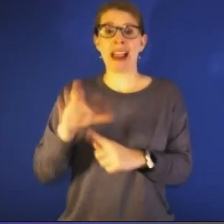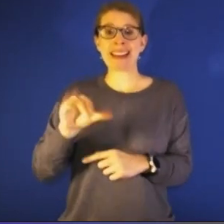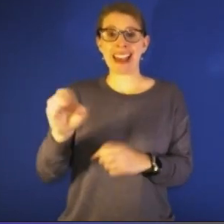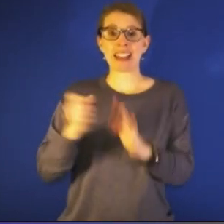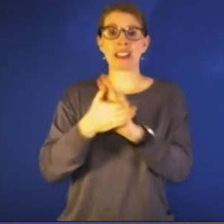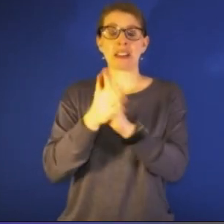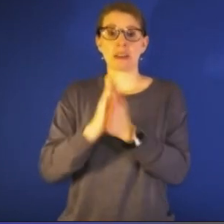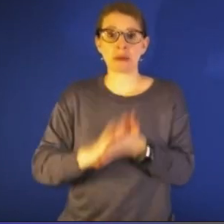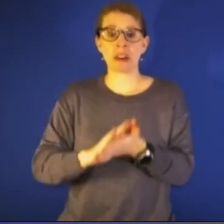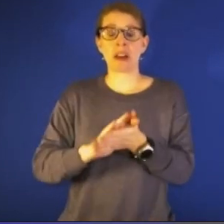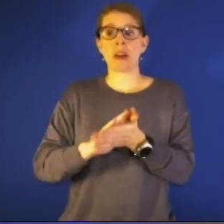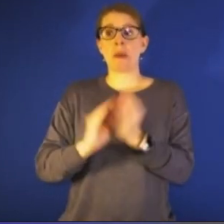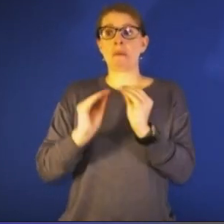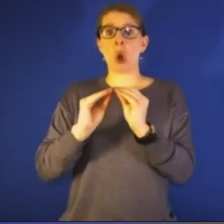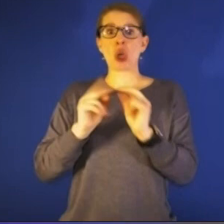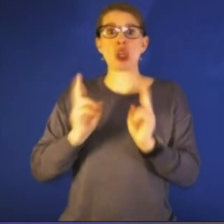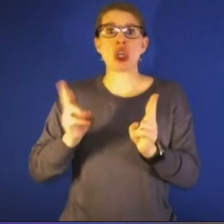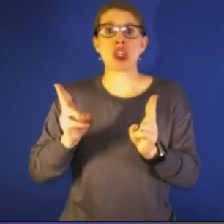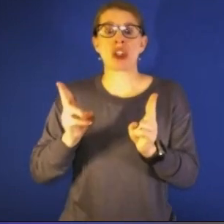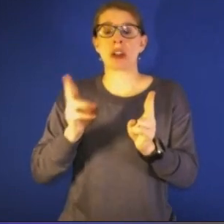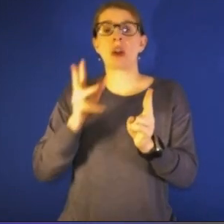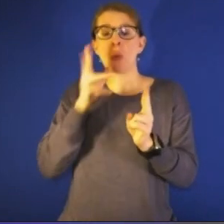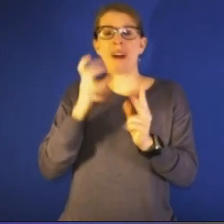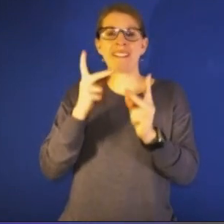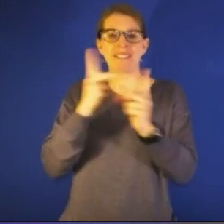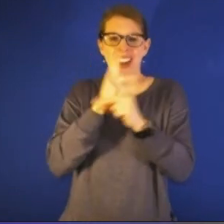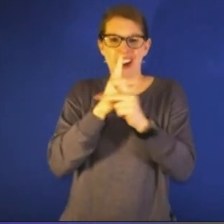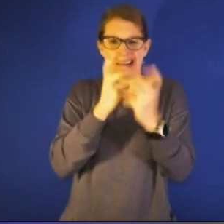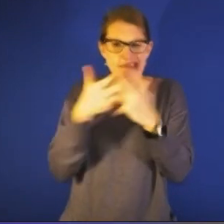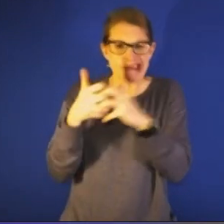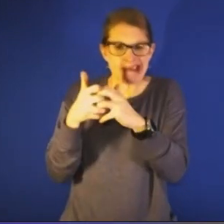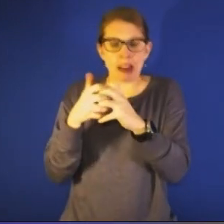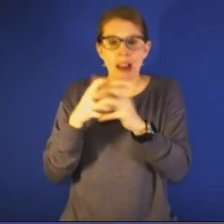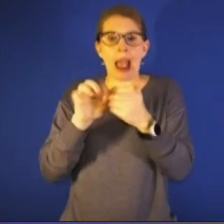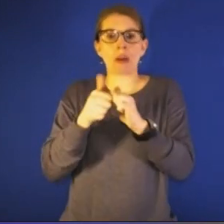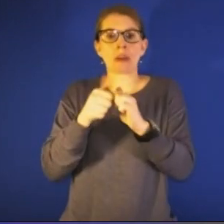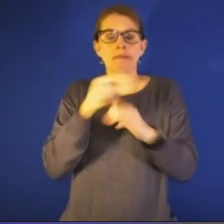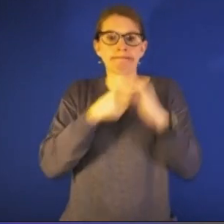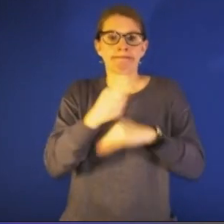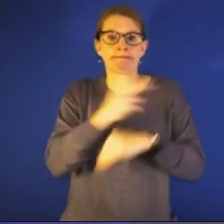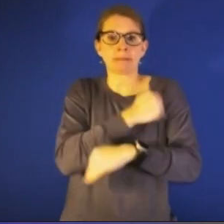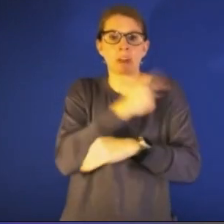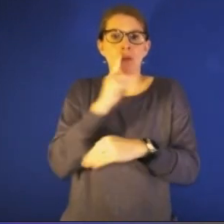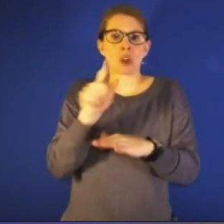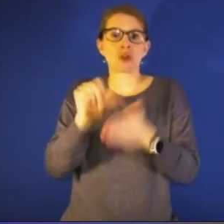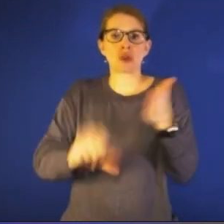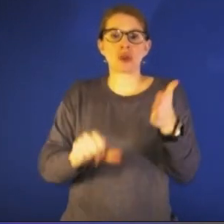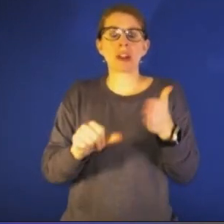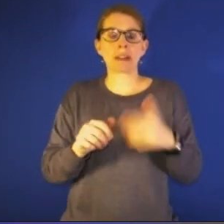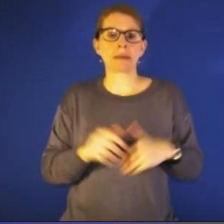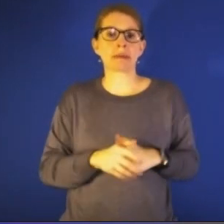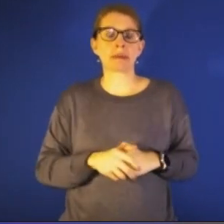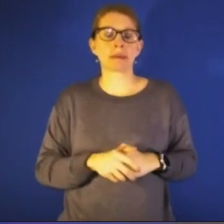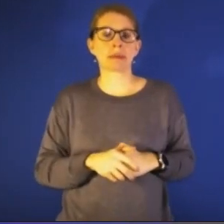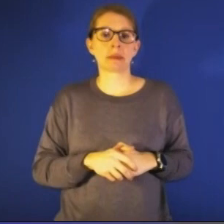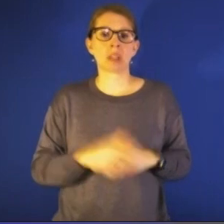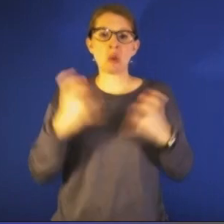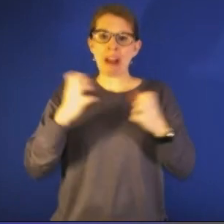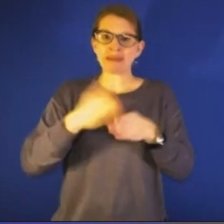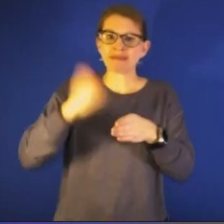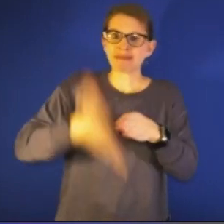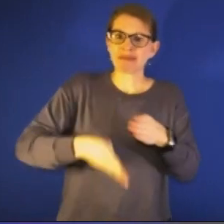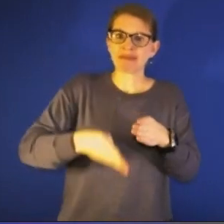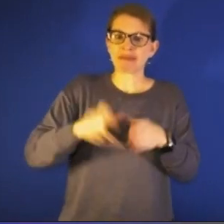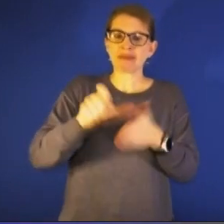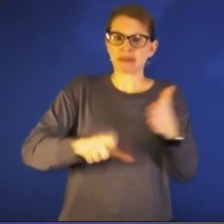we're going to get it. We're going to find a way to get it done, because that's what we've been doing, right? And when people are really emergent, we're just going to get it done. And sometimes it's